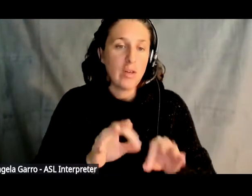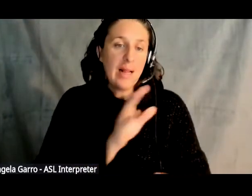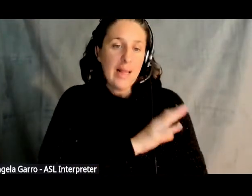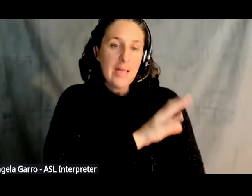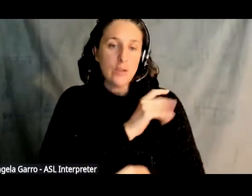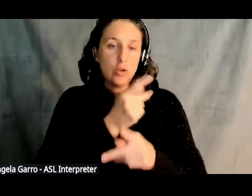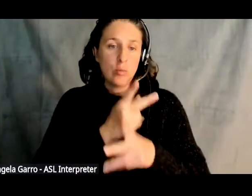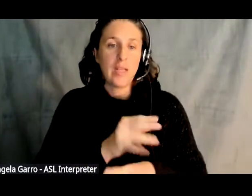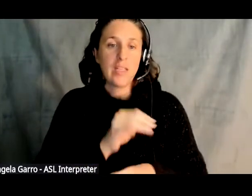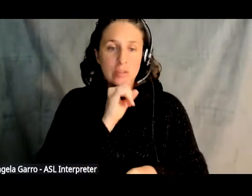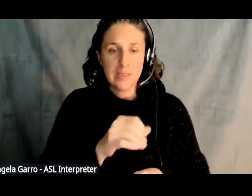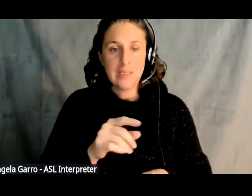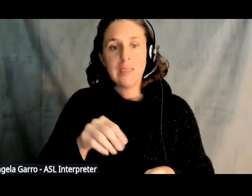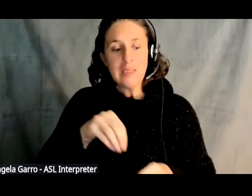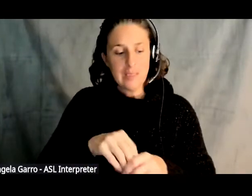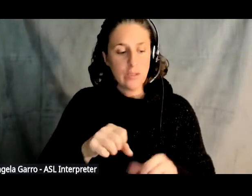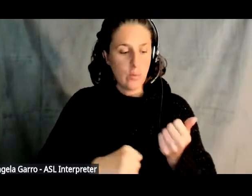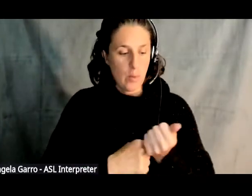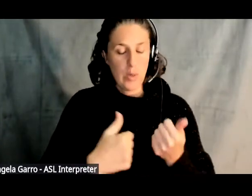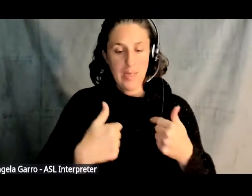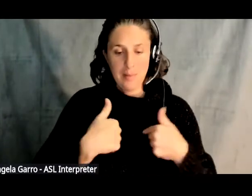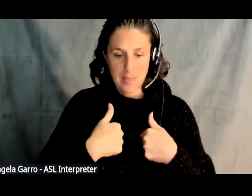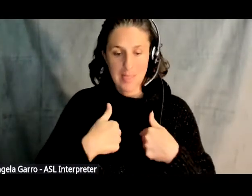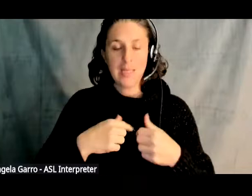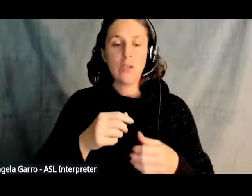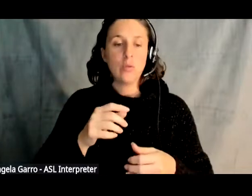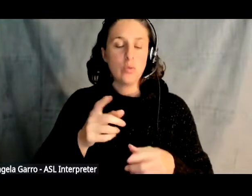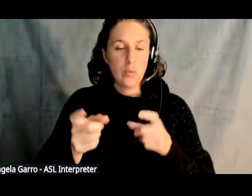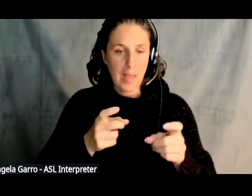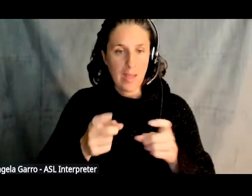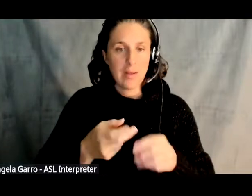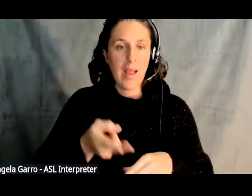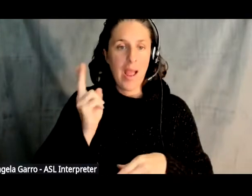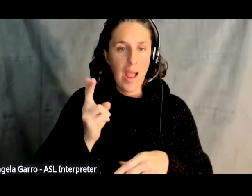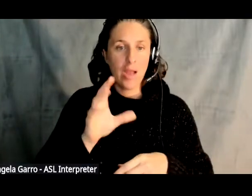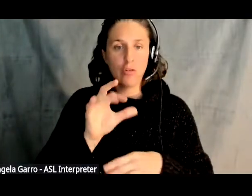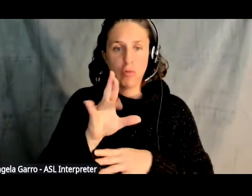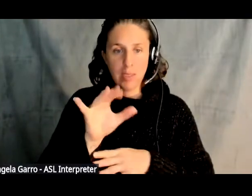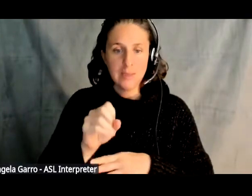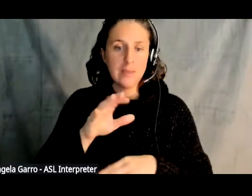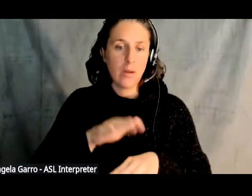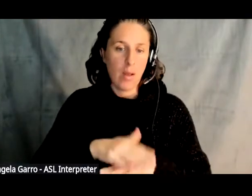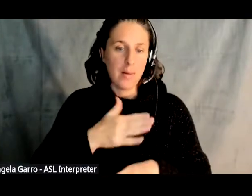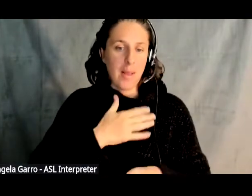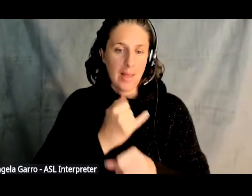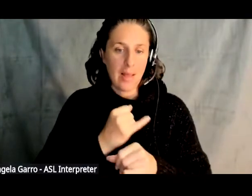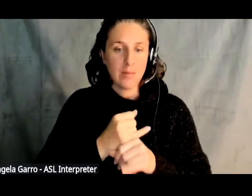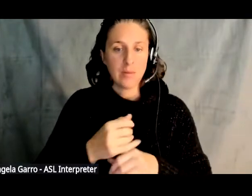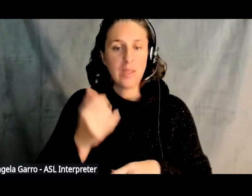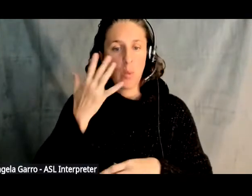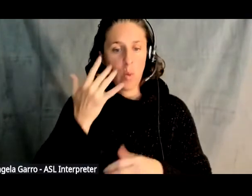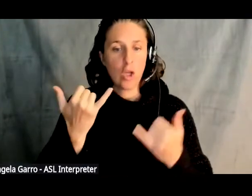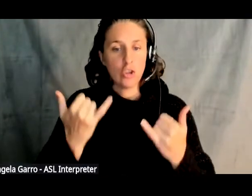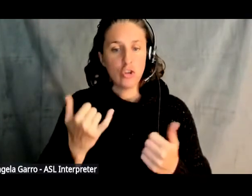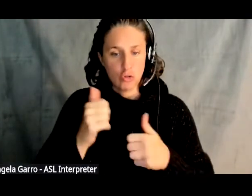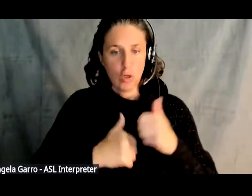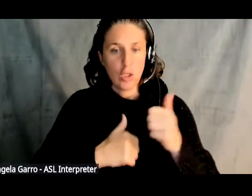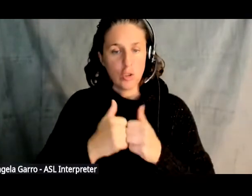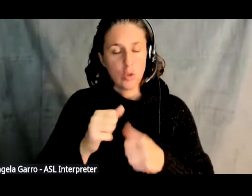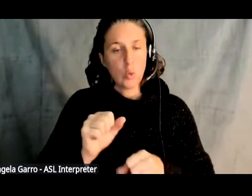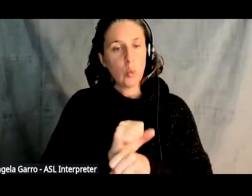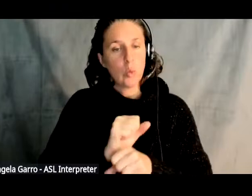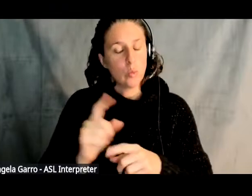is in supporting me to manage high crises on my campus, and why current structure has worked so